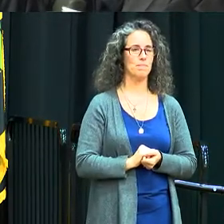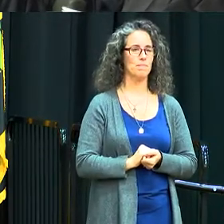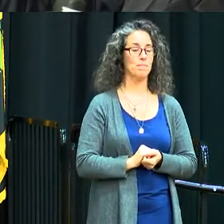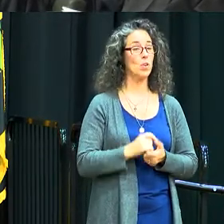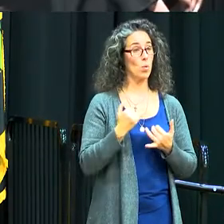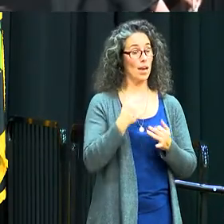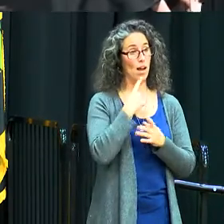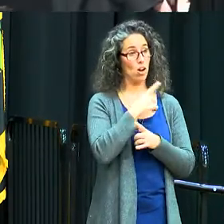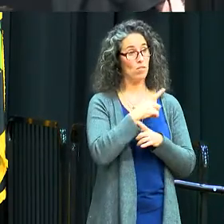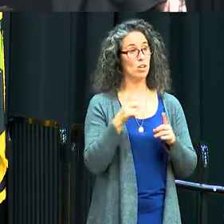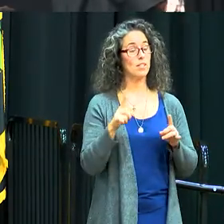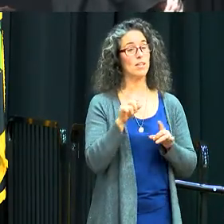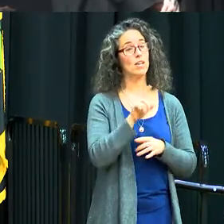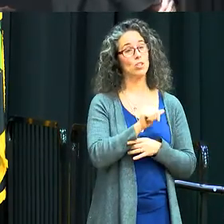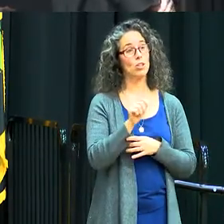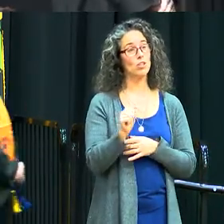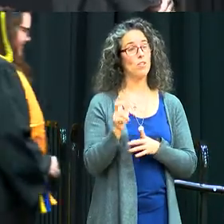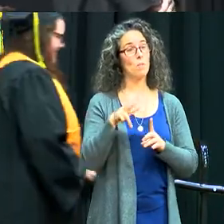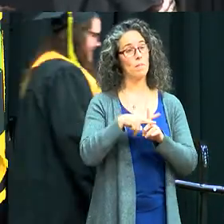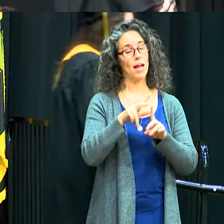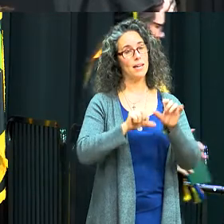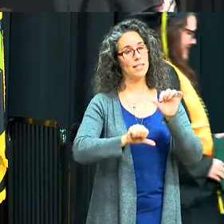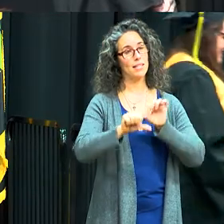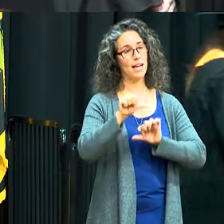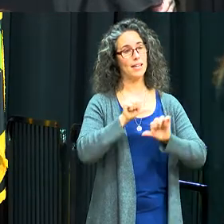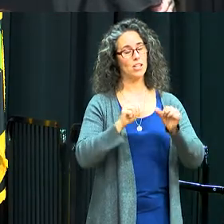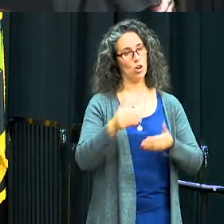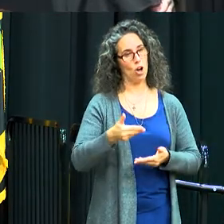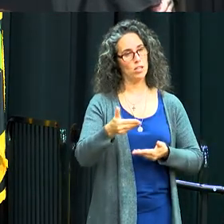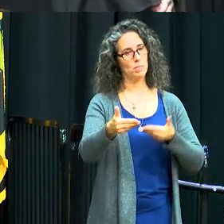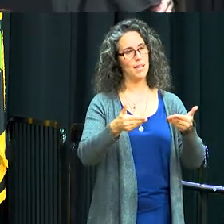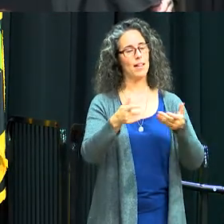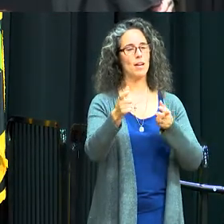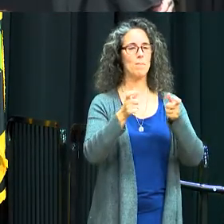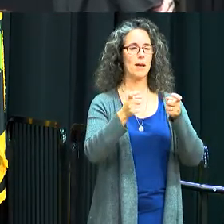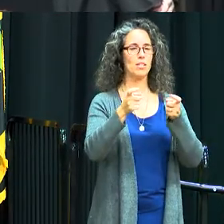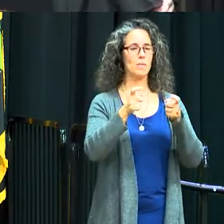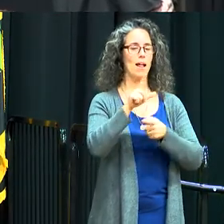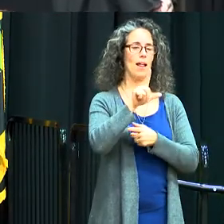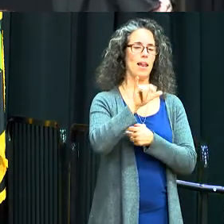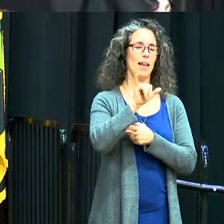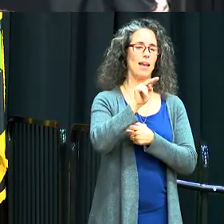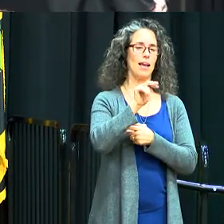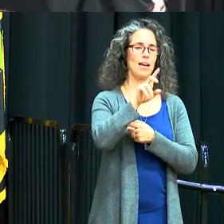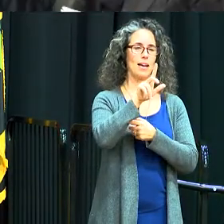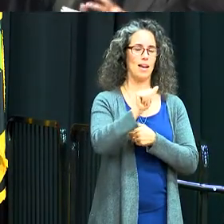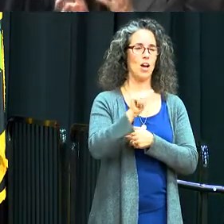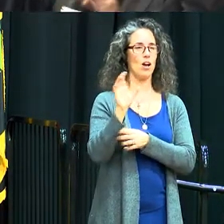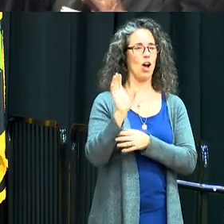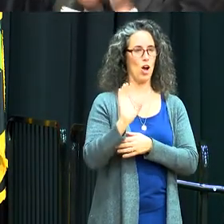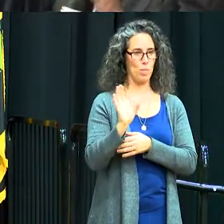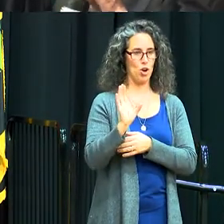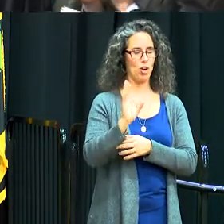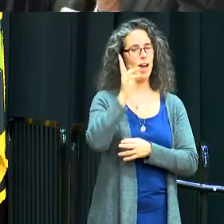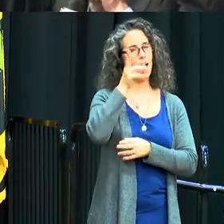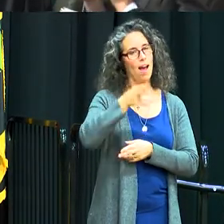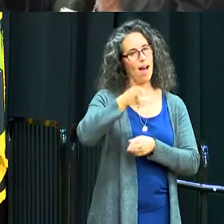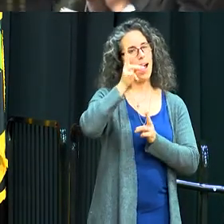We now confer the Associate of Applied Science degrees in Hospitality Management, Linda Marie Cogburn, High Honors.